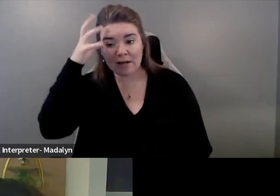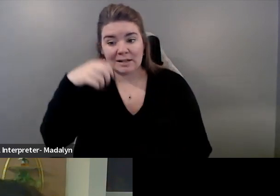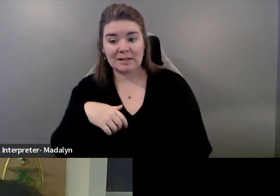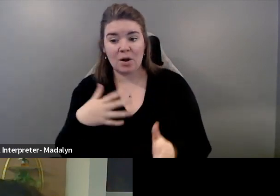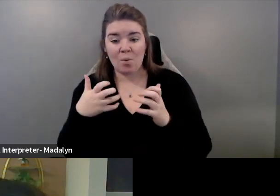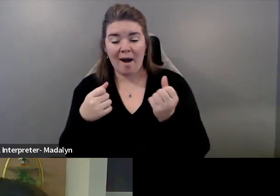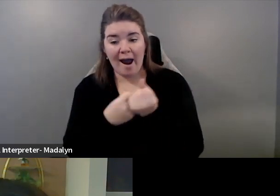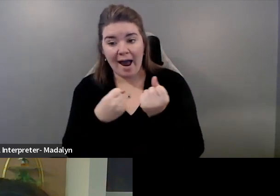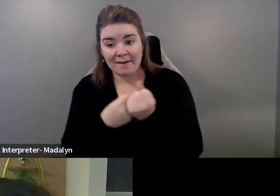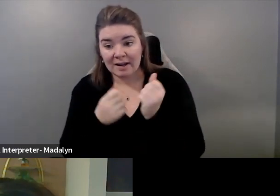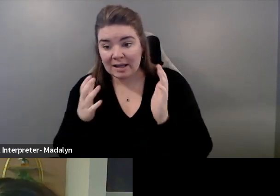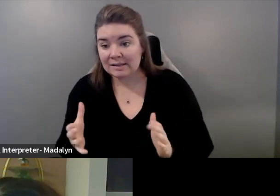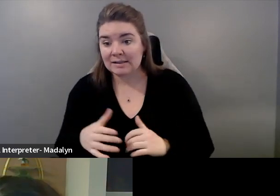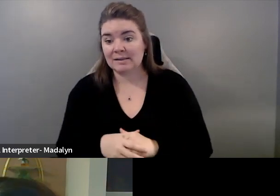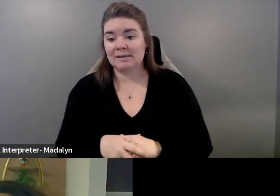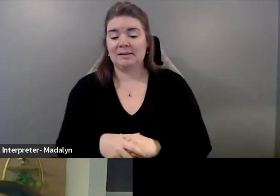we want